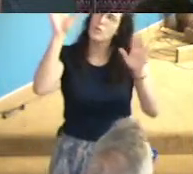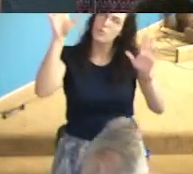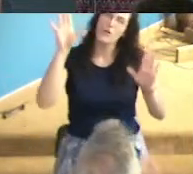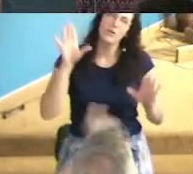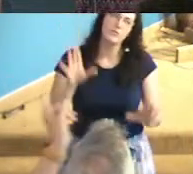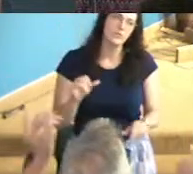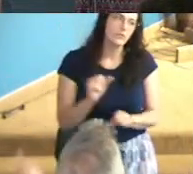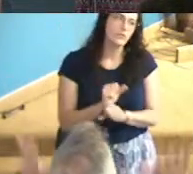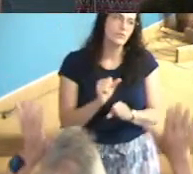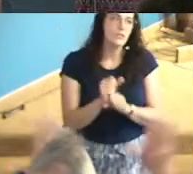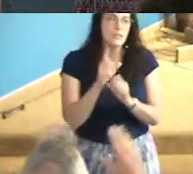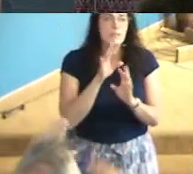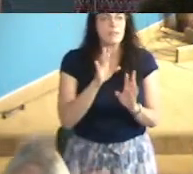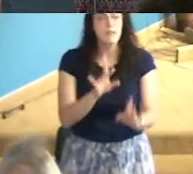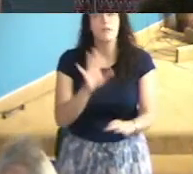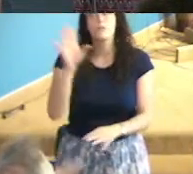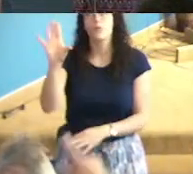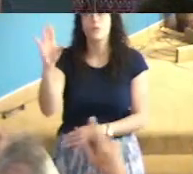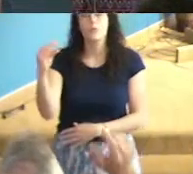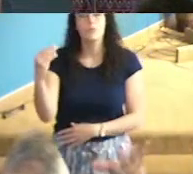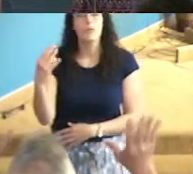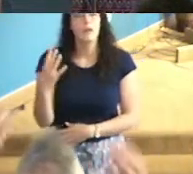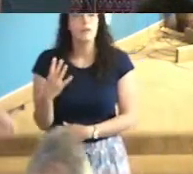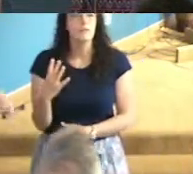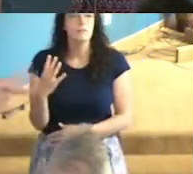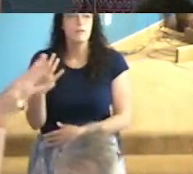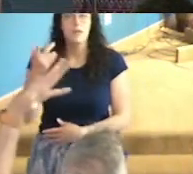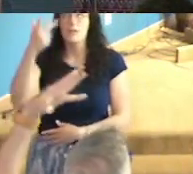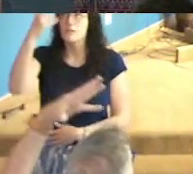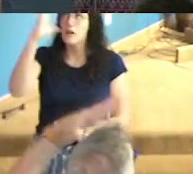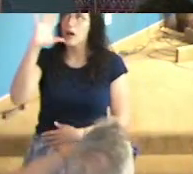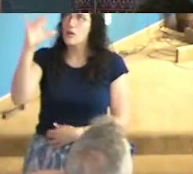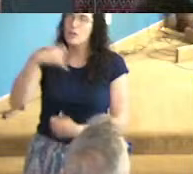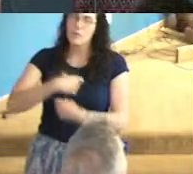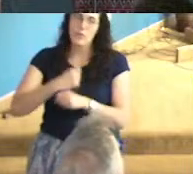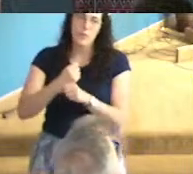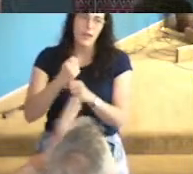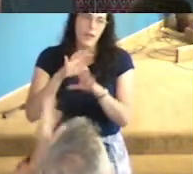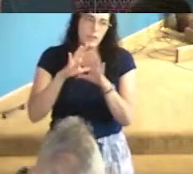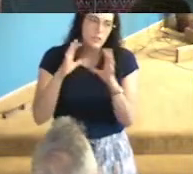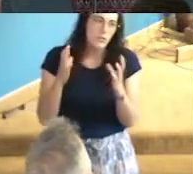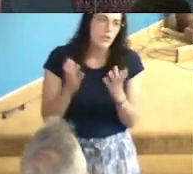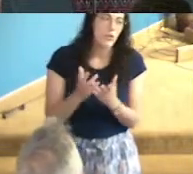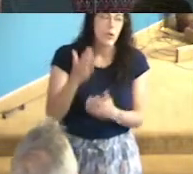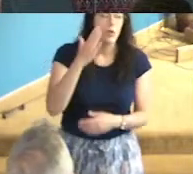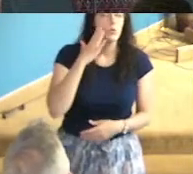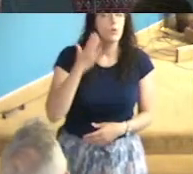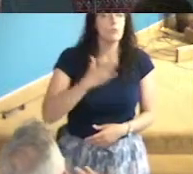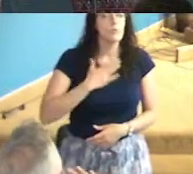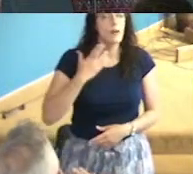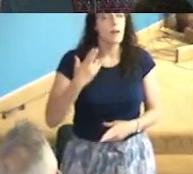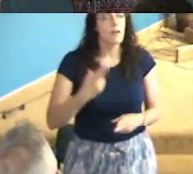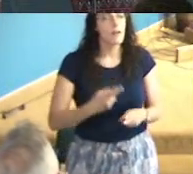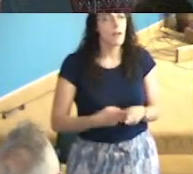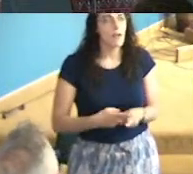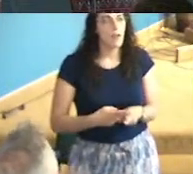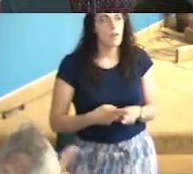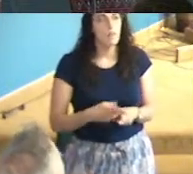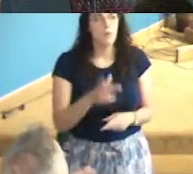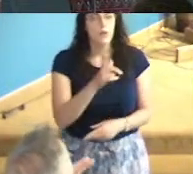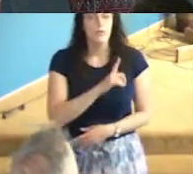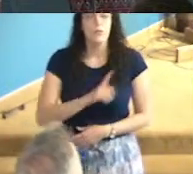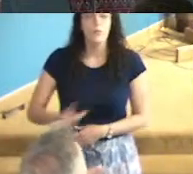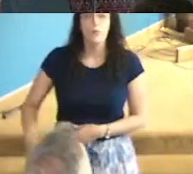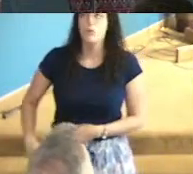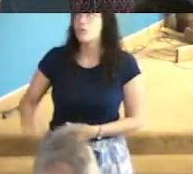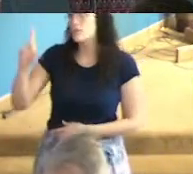tell of your wonders and sing of your grace. The God of creation, it knows me by